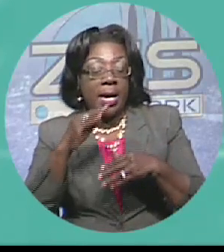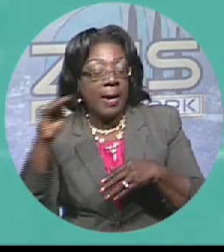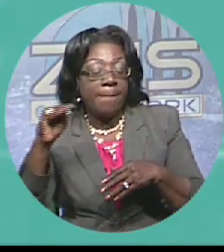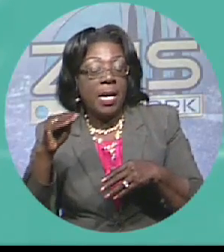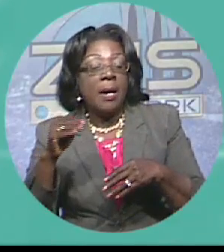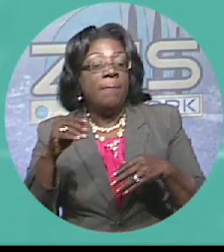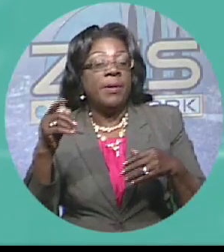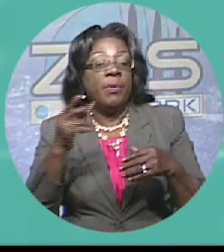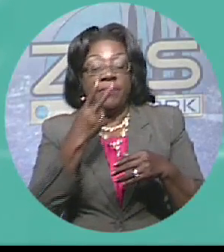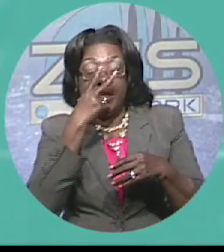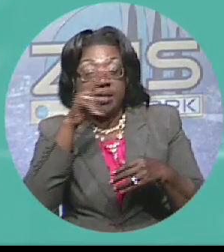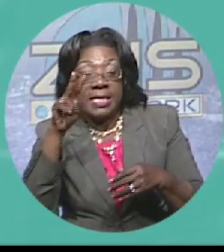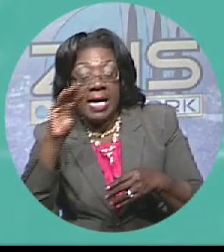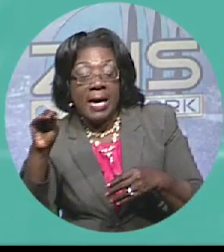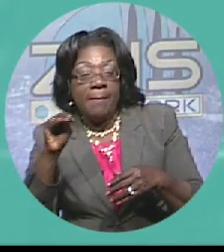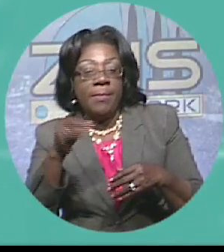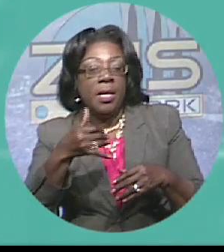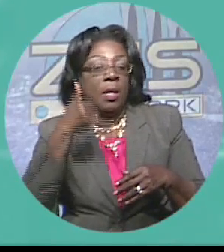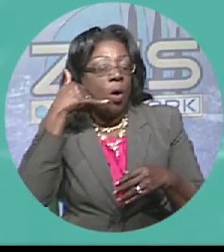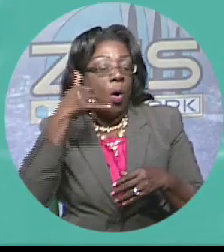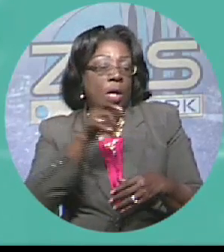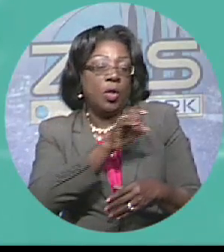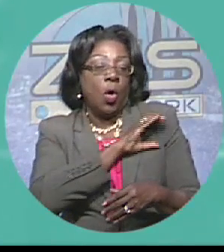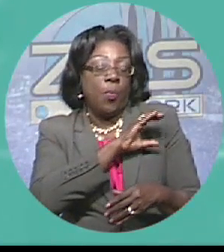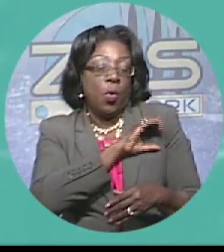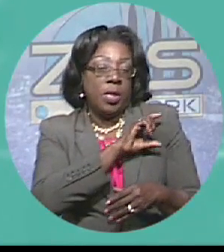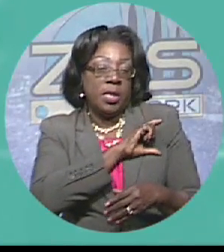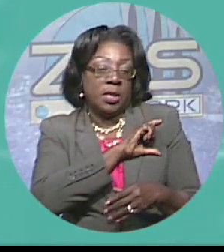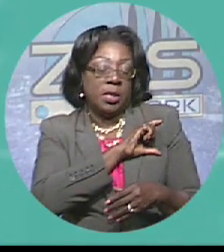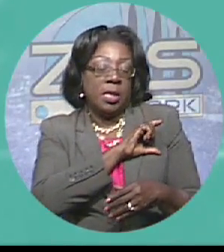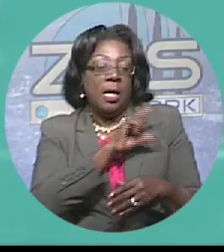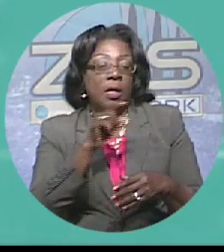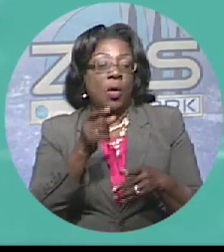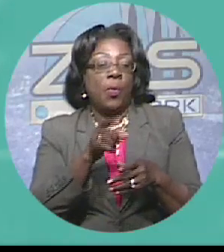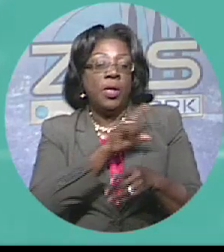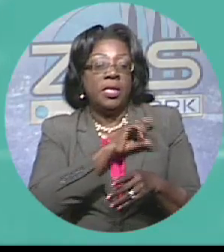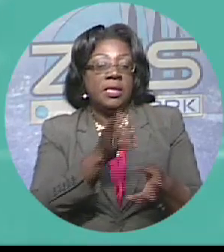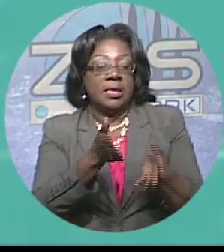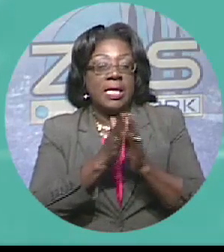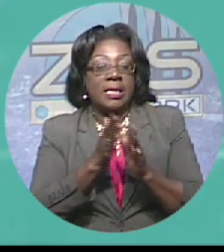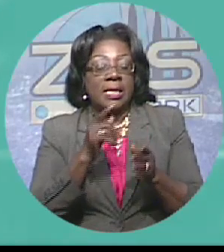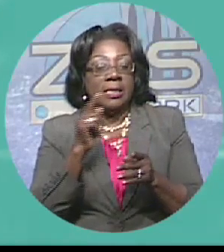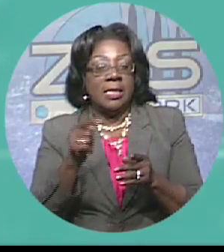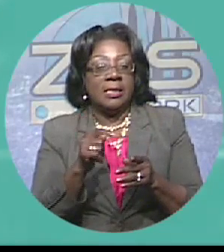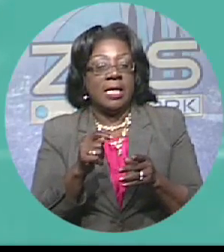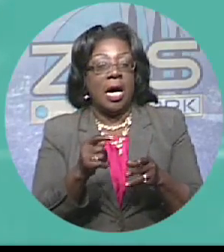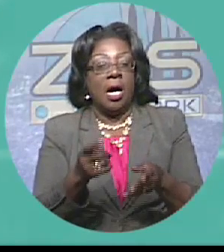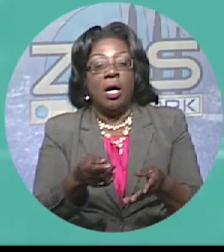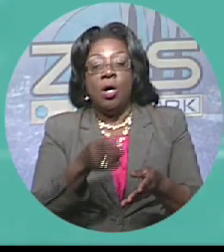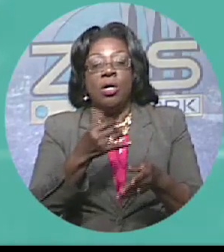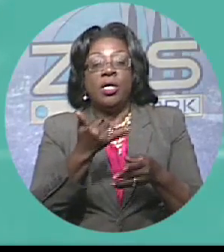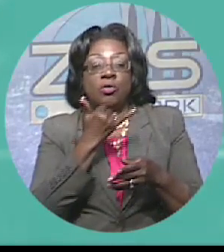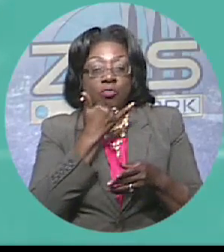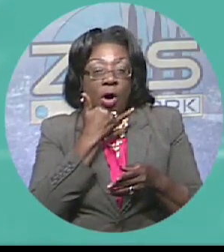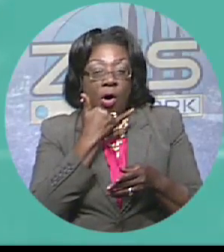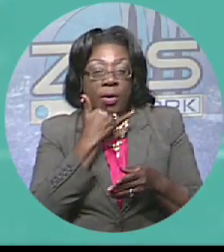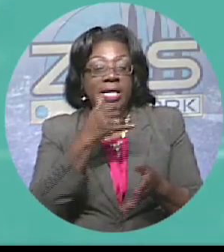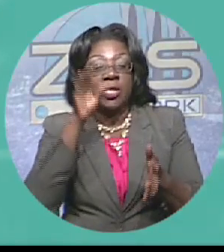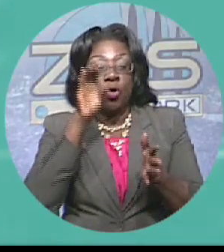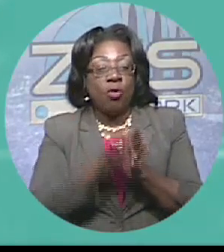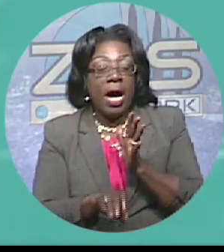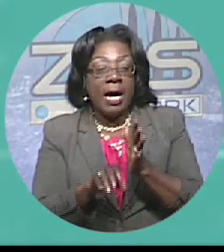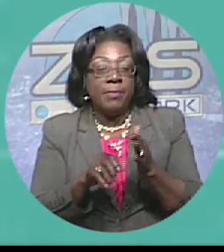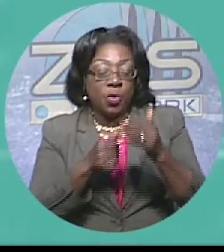any information. Police wish to remind members of the public that it is a criminal offense to harbor wanted criminals, and